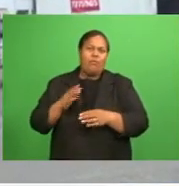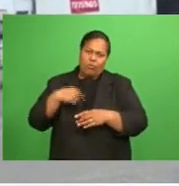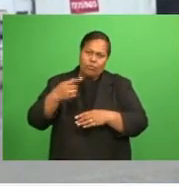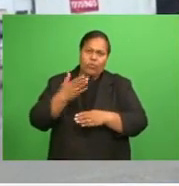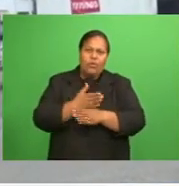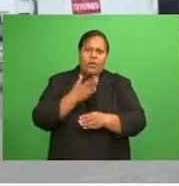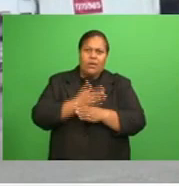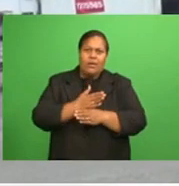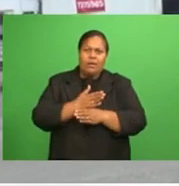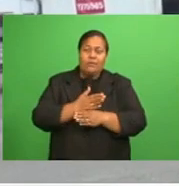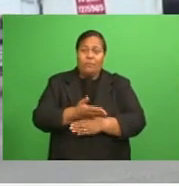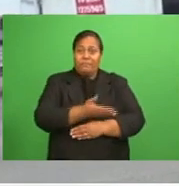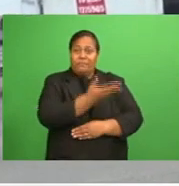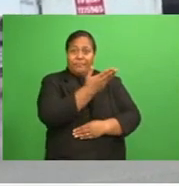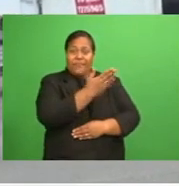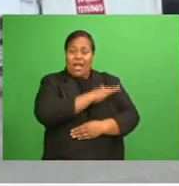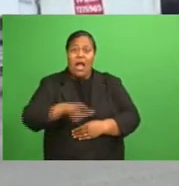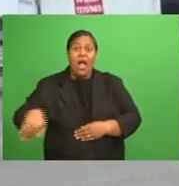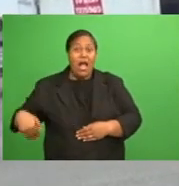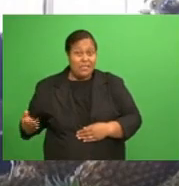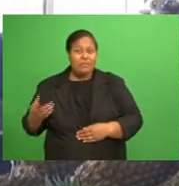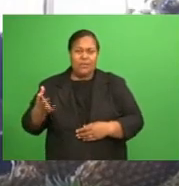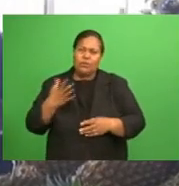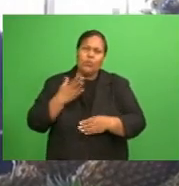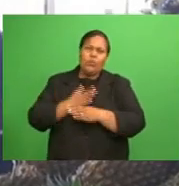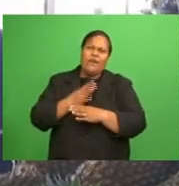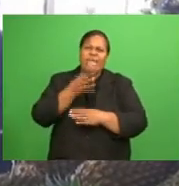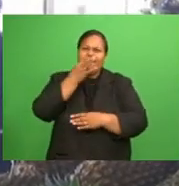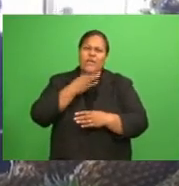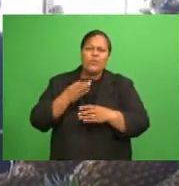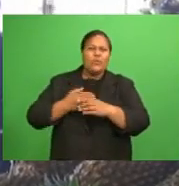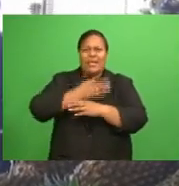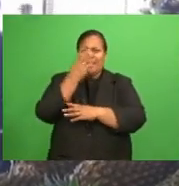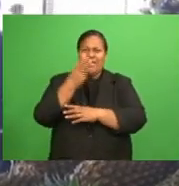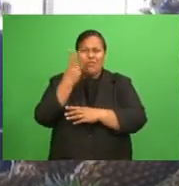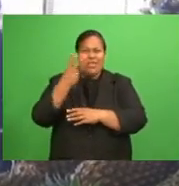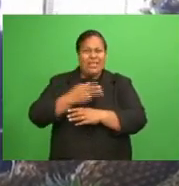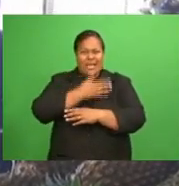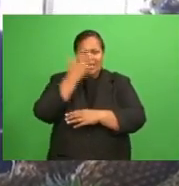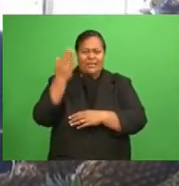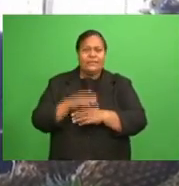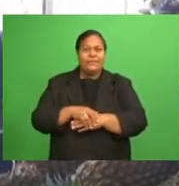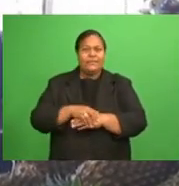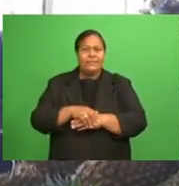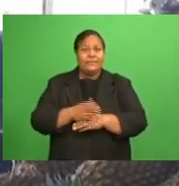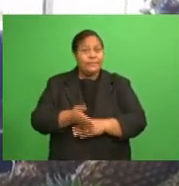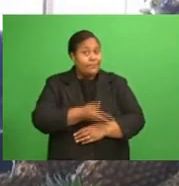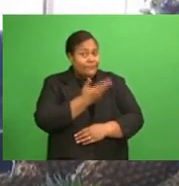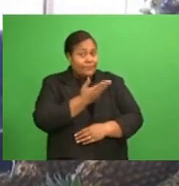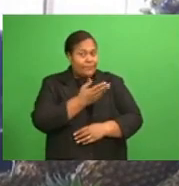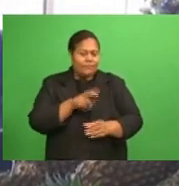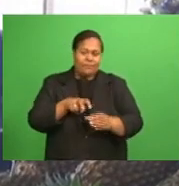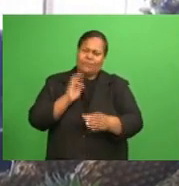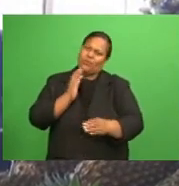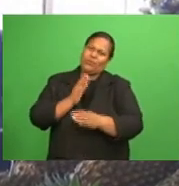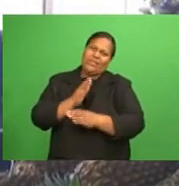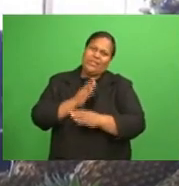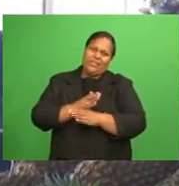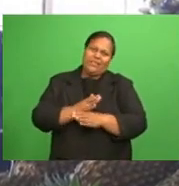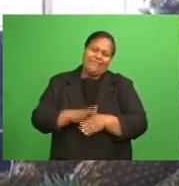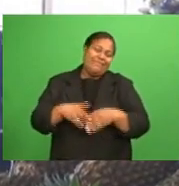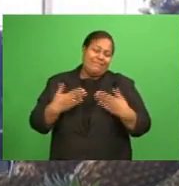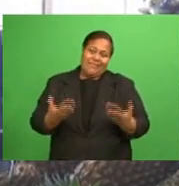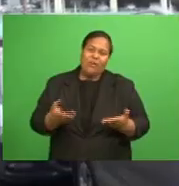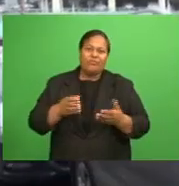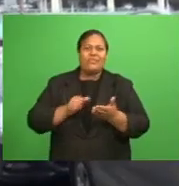he's only working for 3 days. I've been laid off from work, so to make ends meet, I am selling pineapples